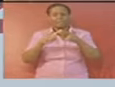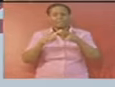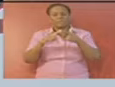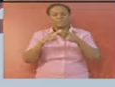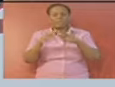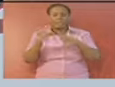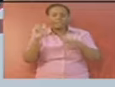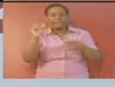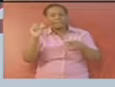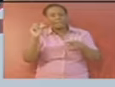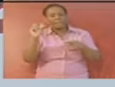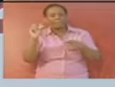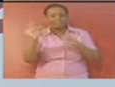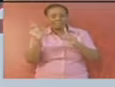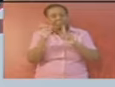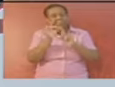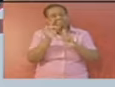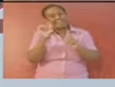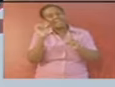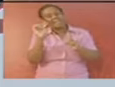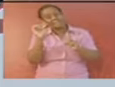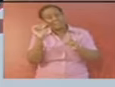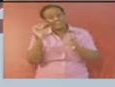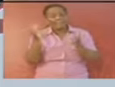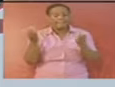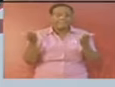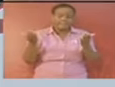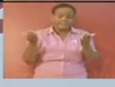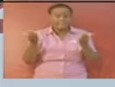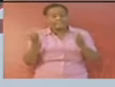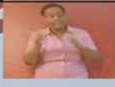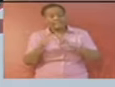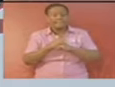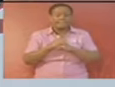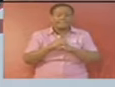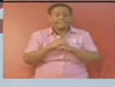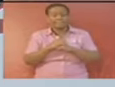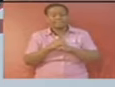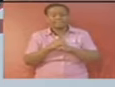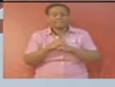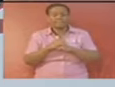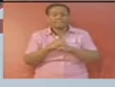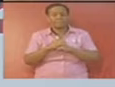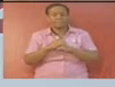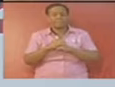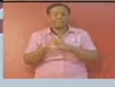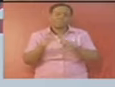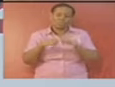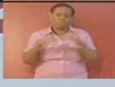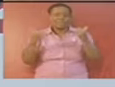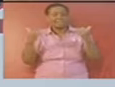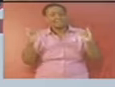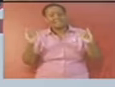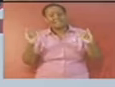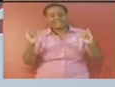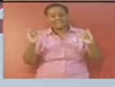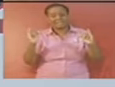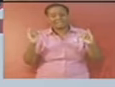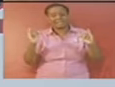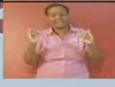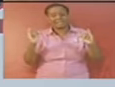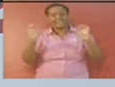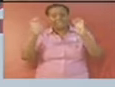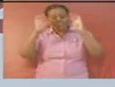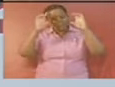with allowing things like spotlight on education, spotlight on finance, spotlight on